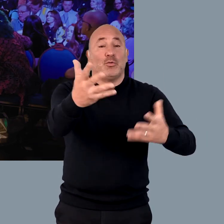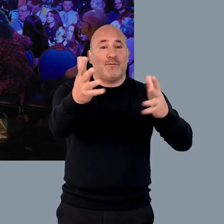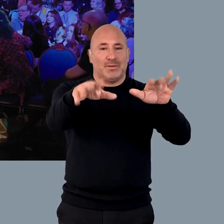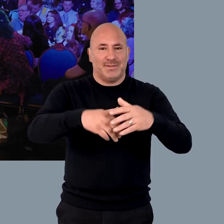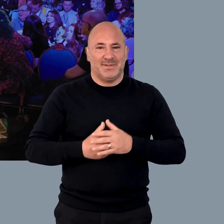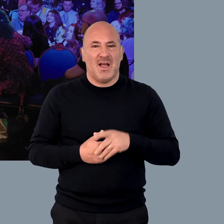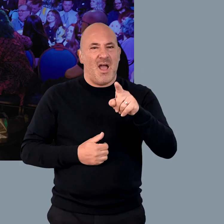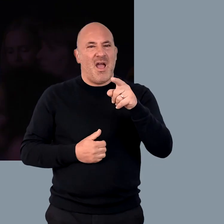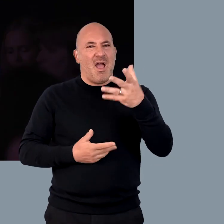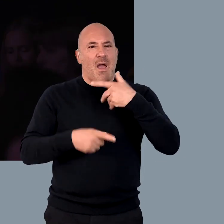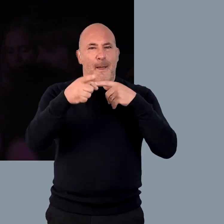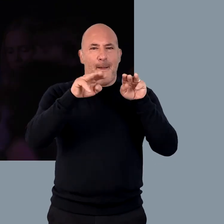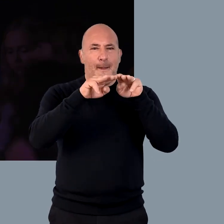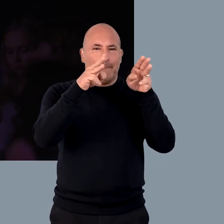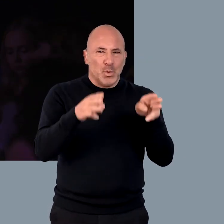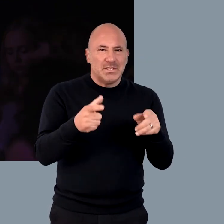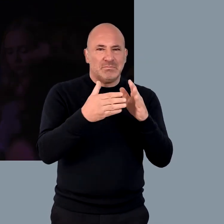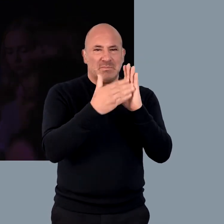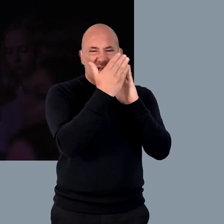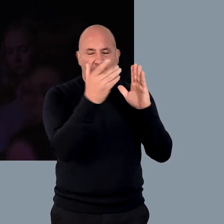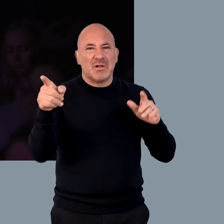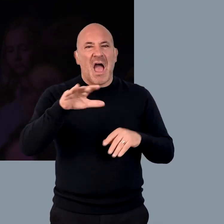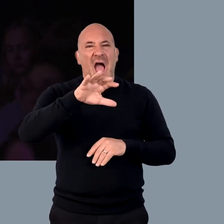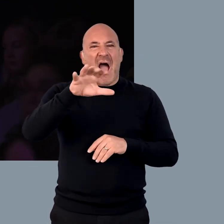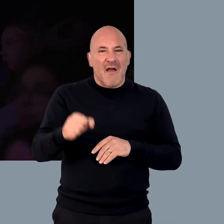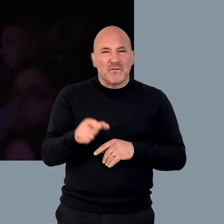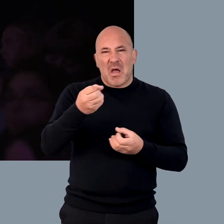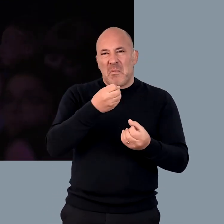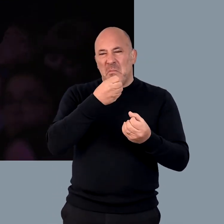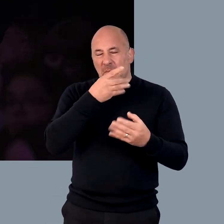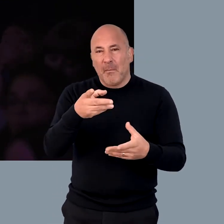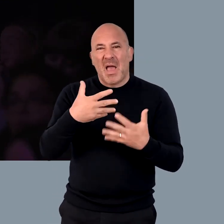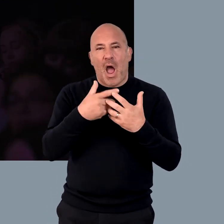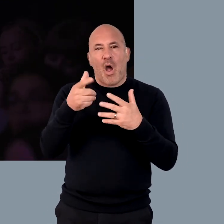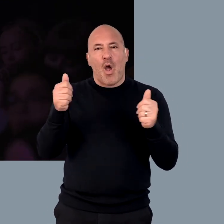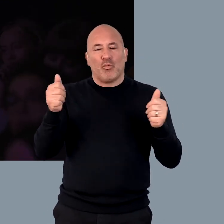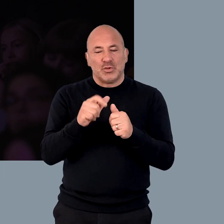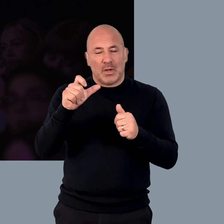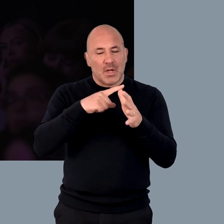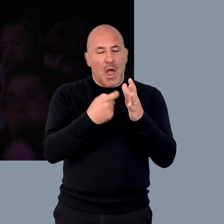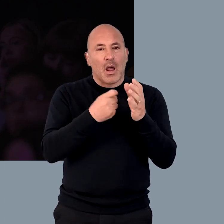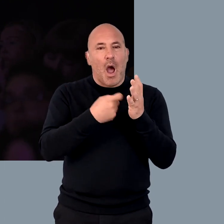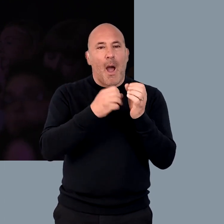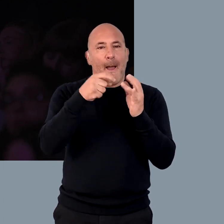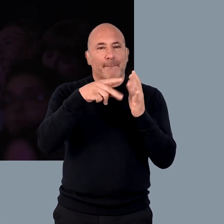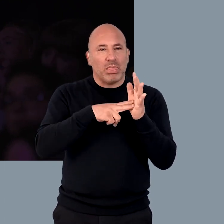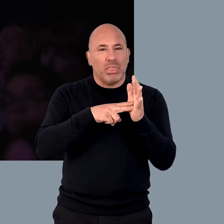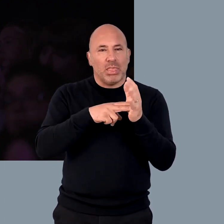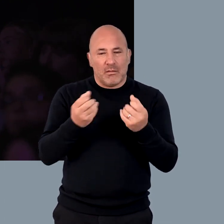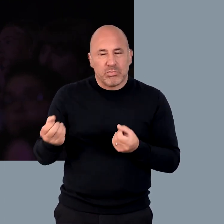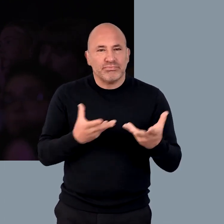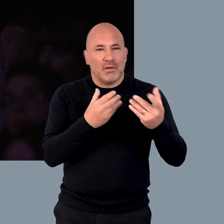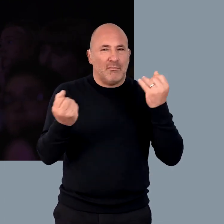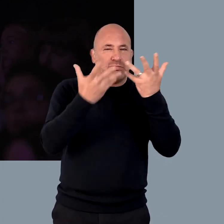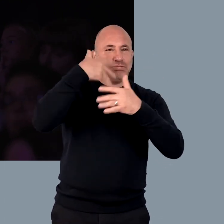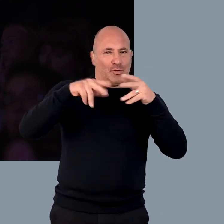was now. Oh, yeah. So you gave the example of some of the museums and galleries that exist